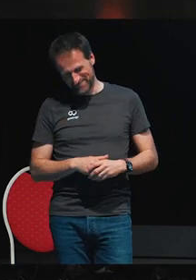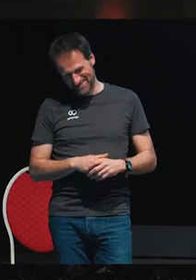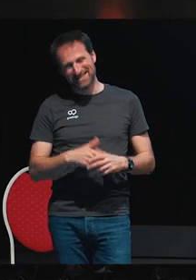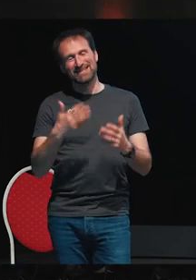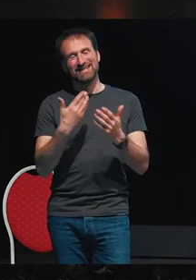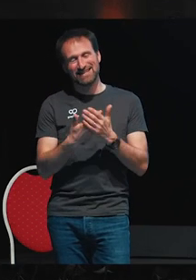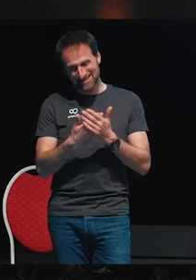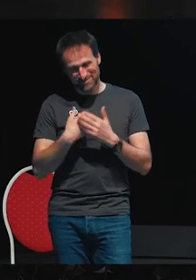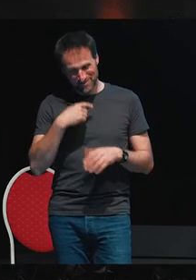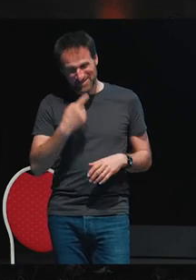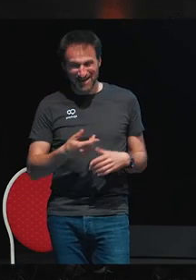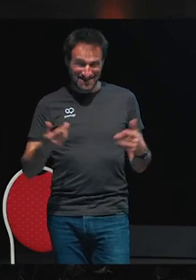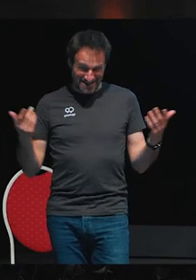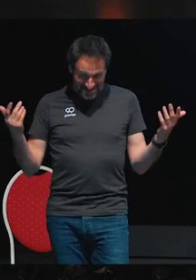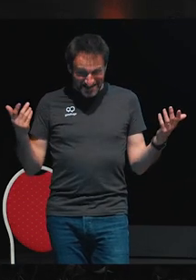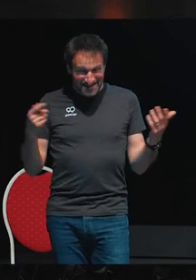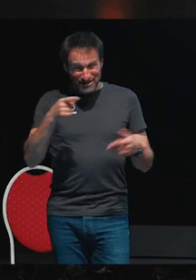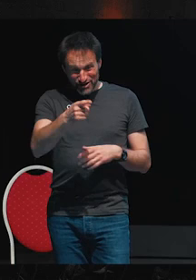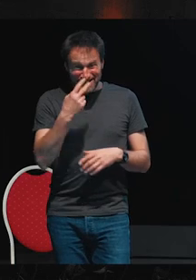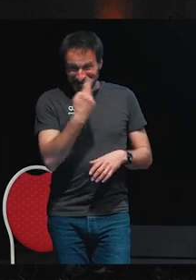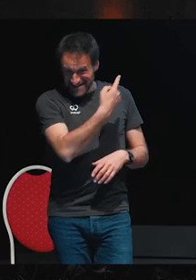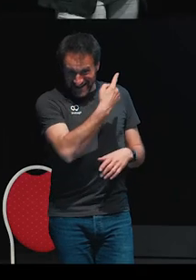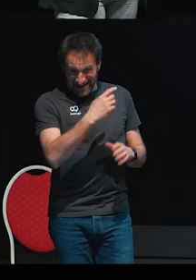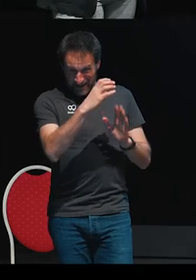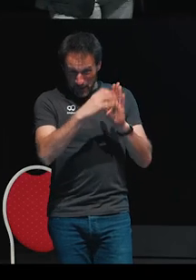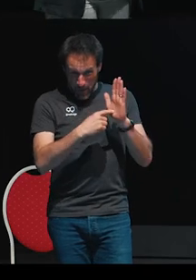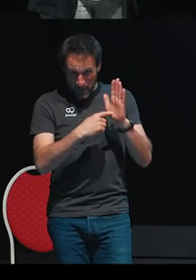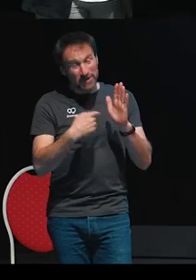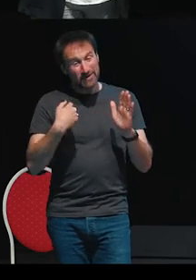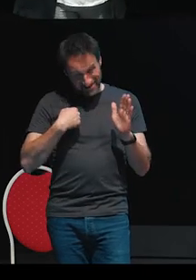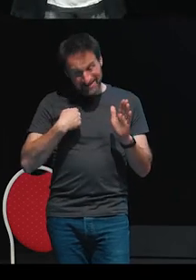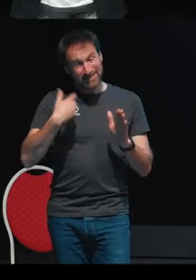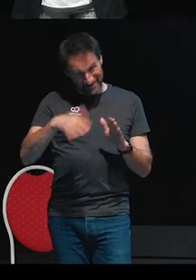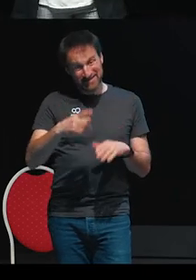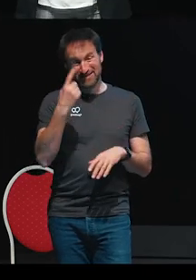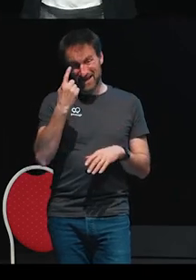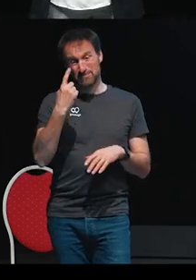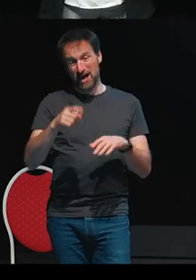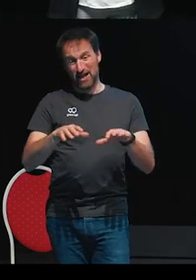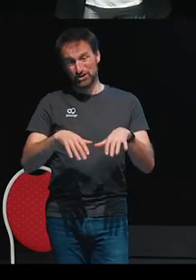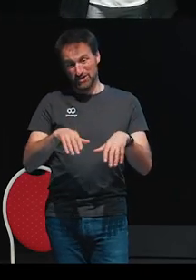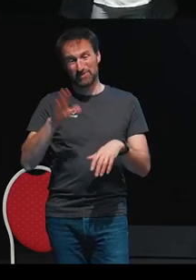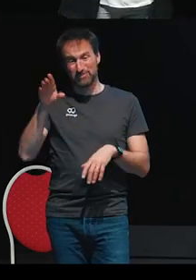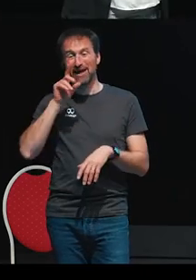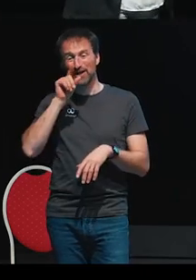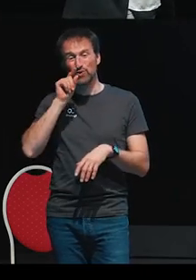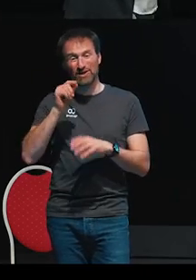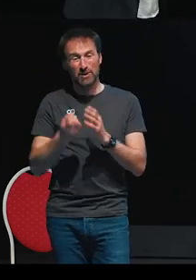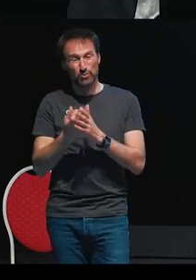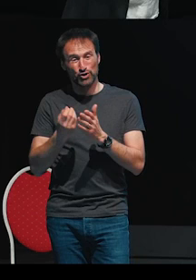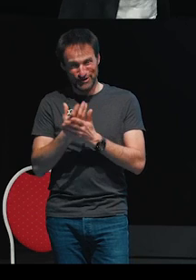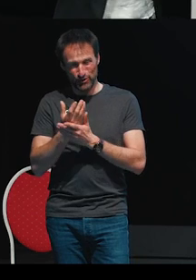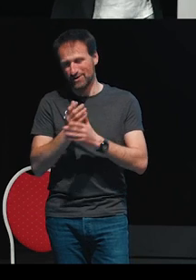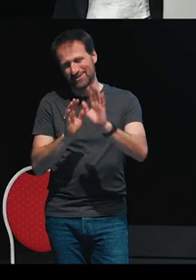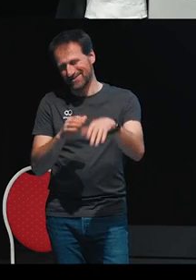that the code that you've just seen was a code that I once wrote in Twitter production. Just kidding, I